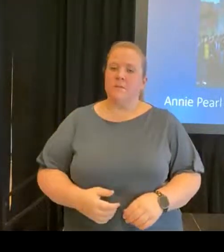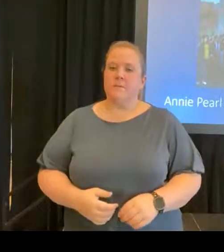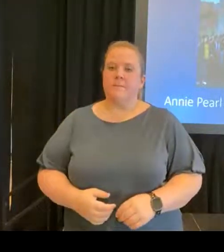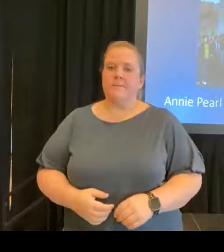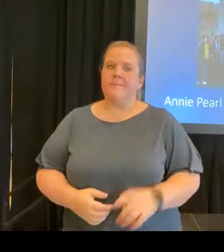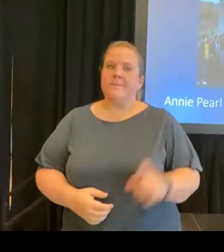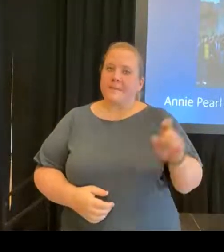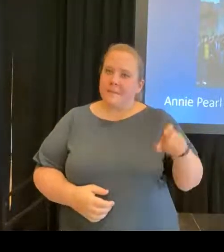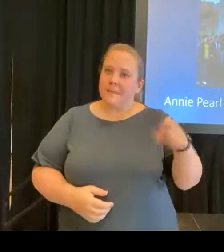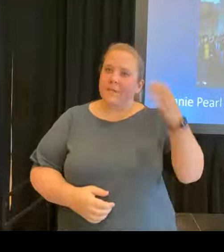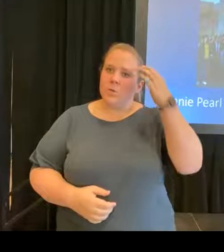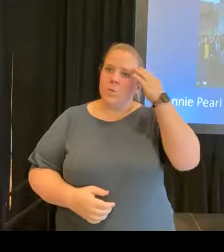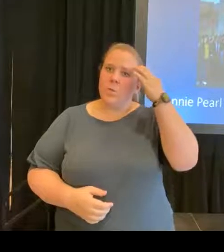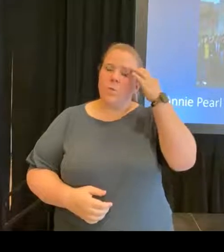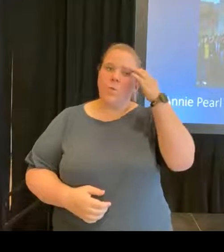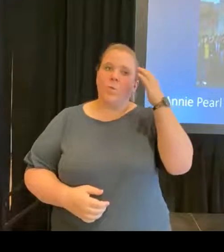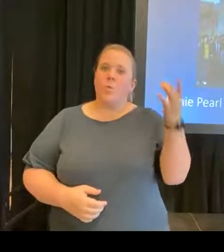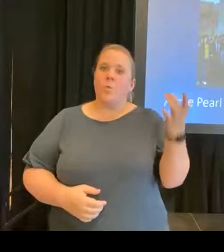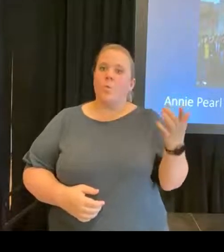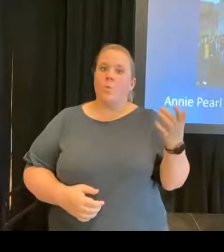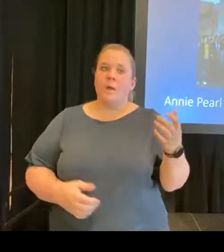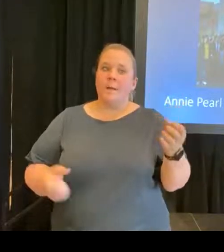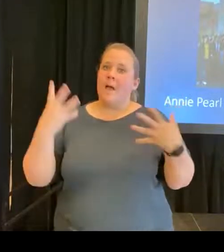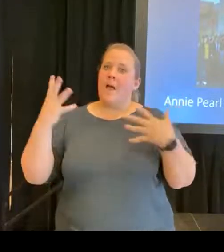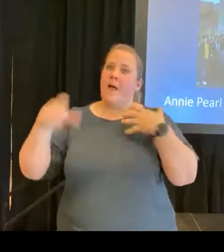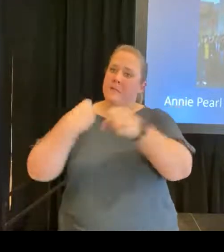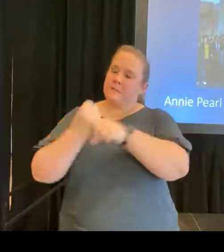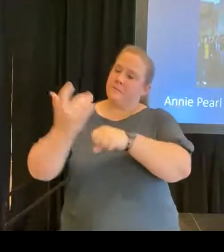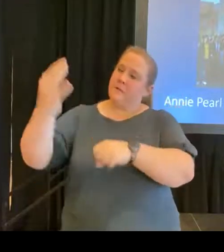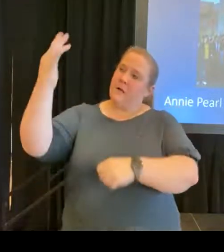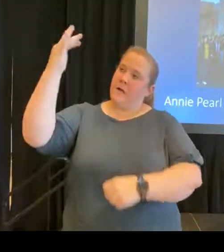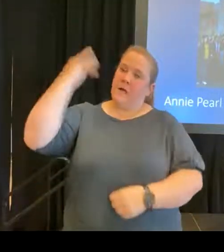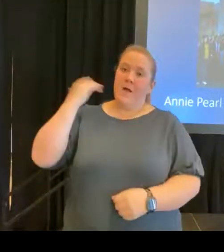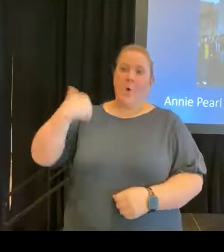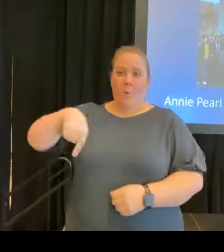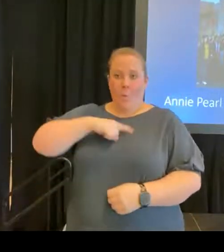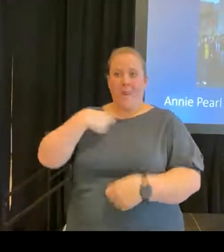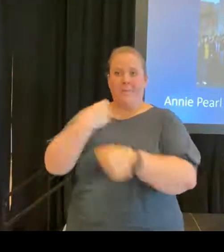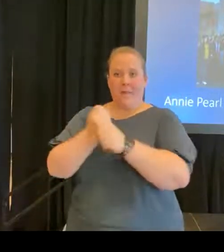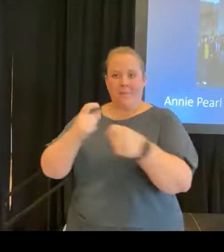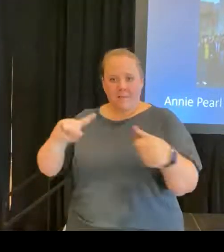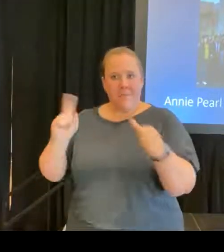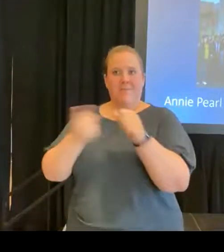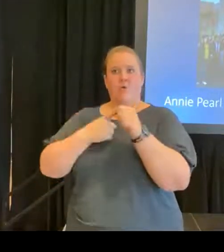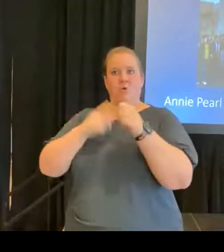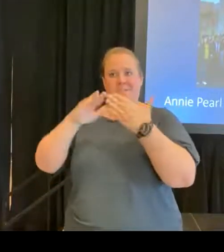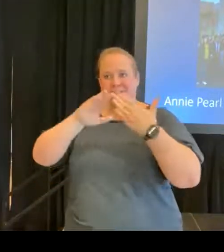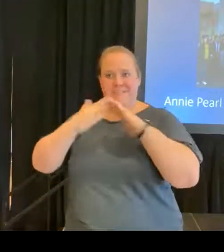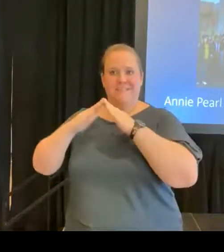They need to know that millions of years ago, we was the one that created first civilization.